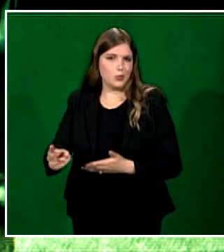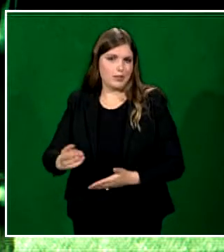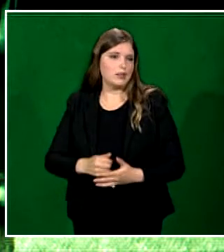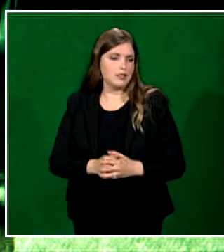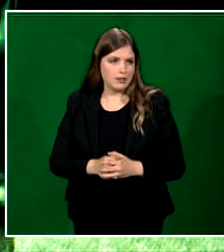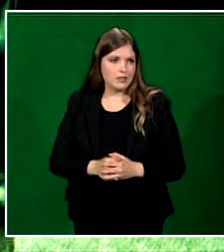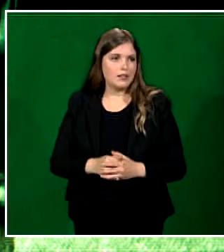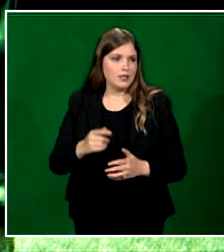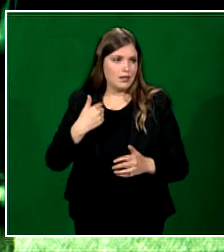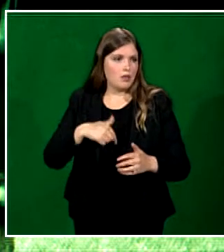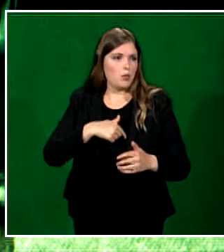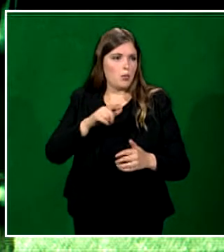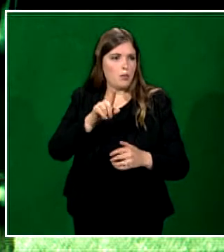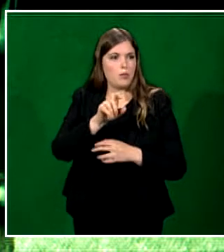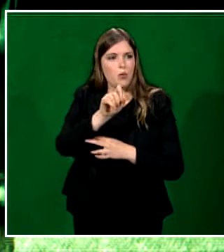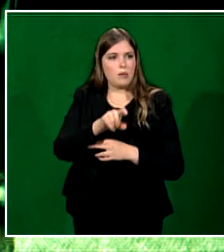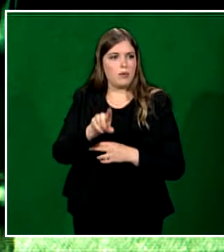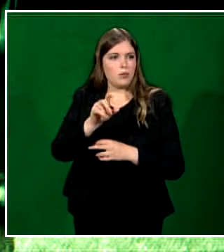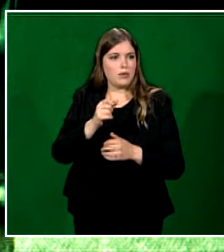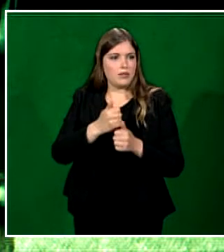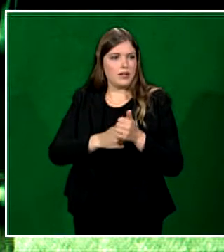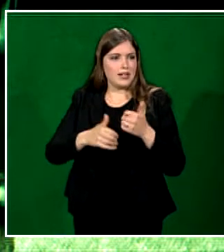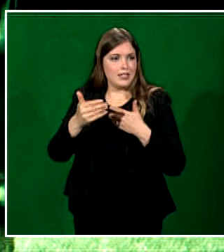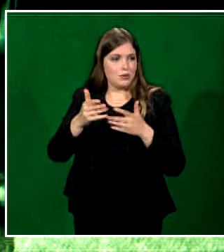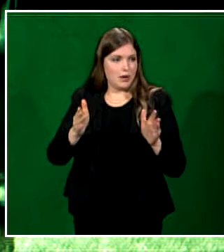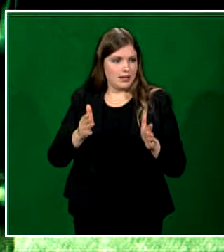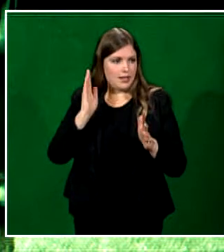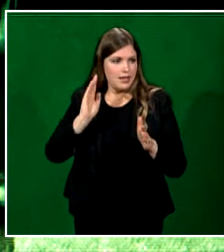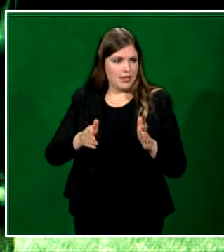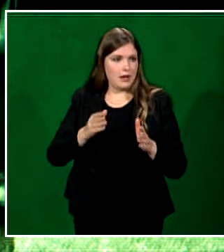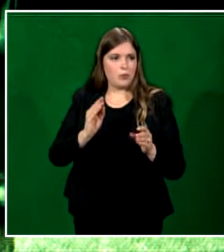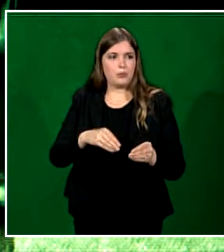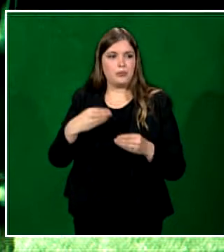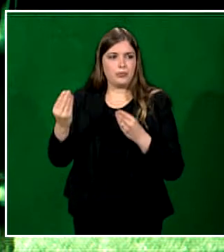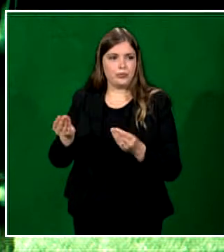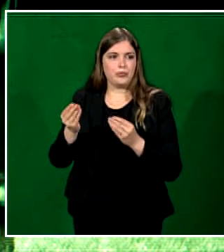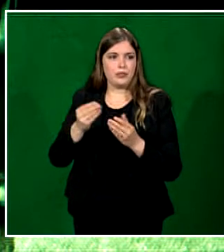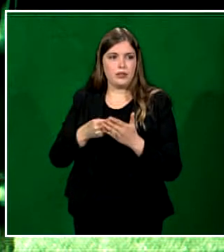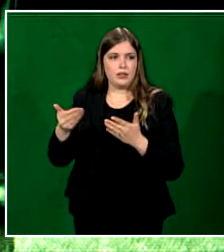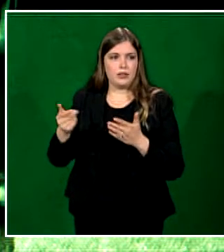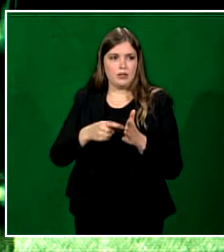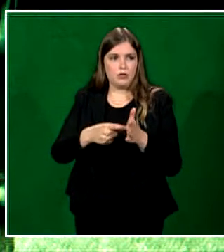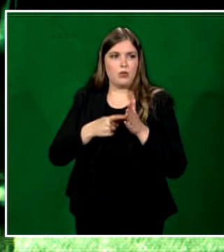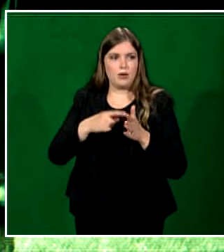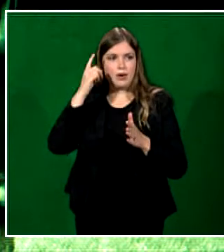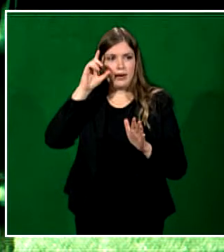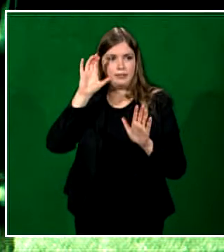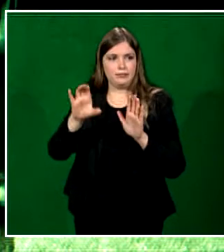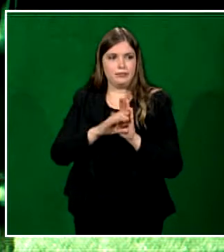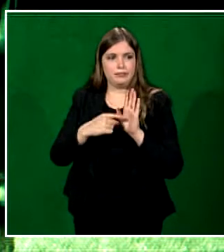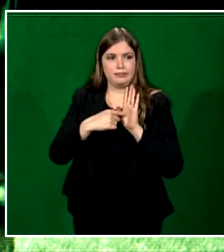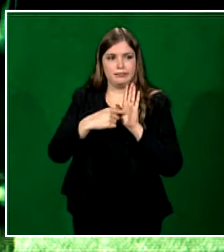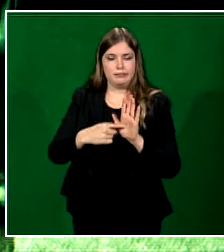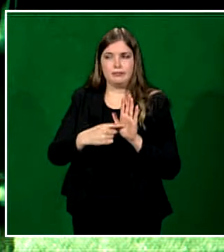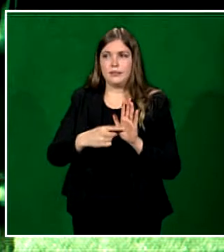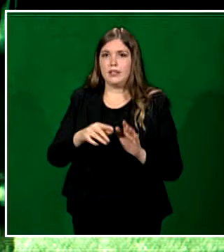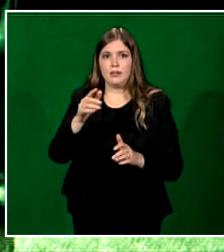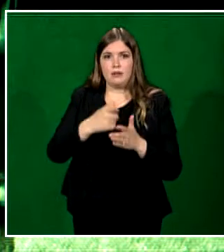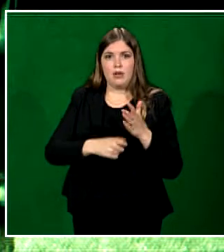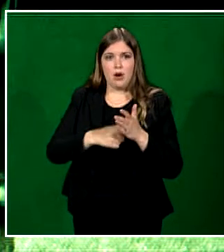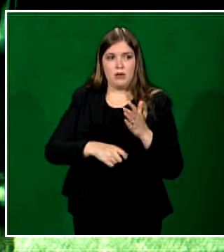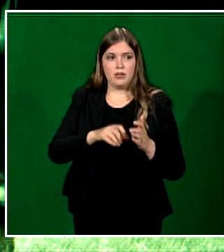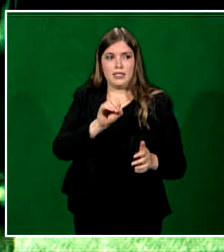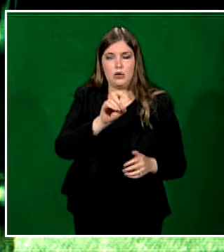cost breakdown, based on our estimates from the first and second prototyping trials. All this led to a cost of about $0.124 per